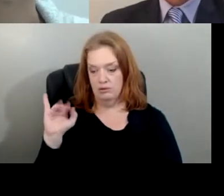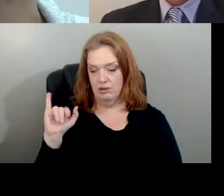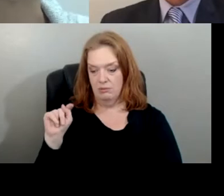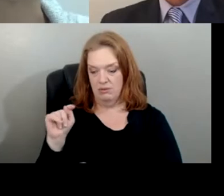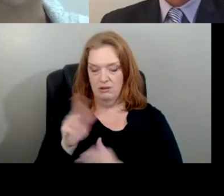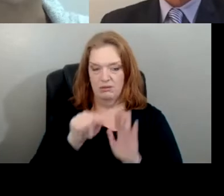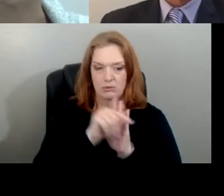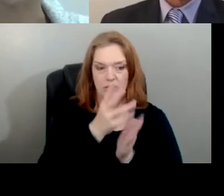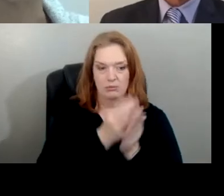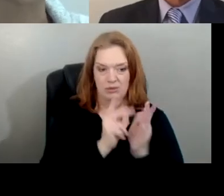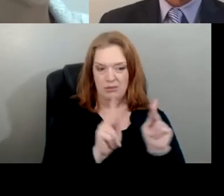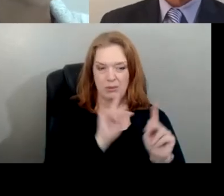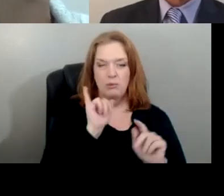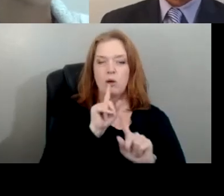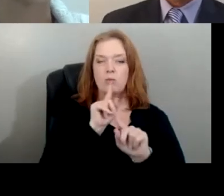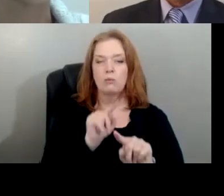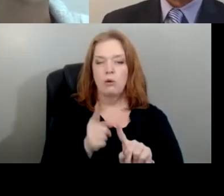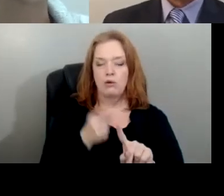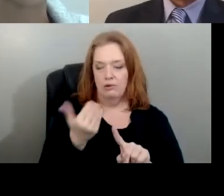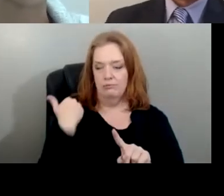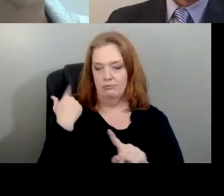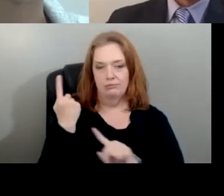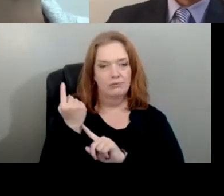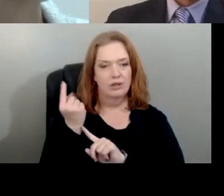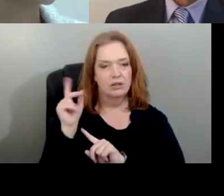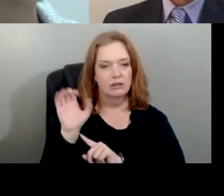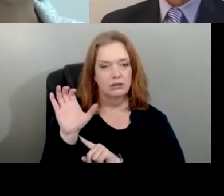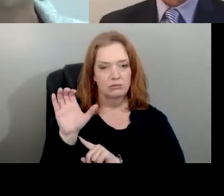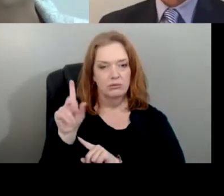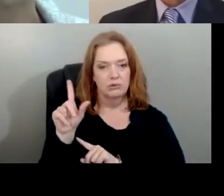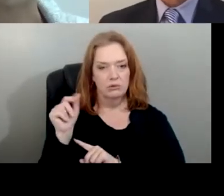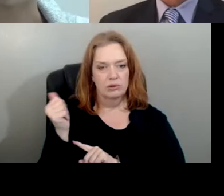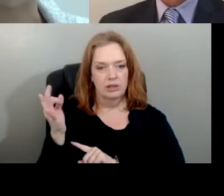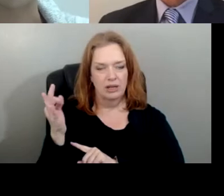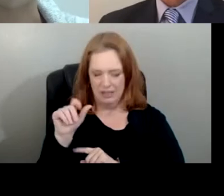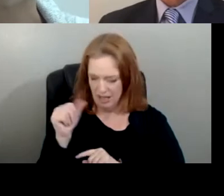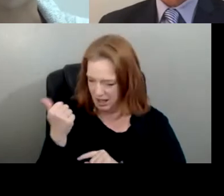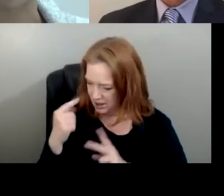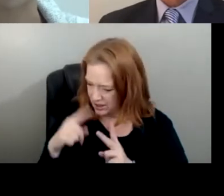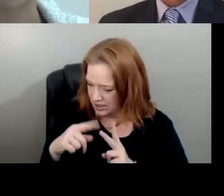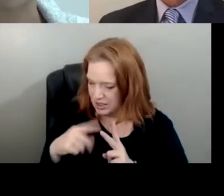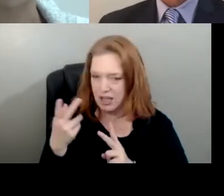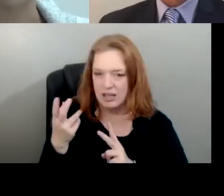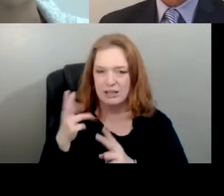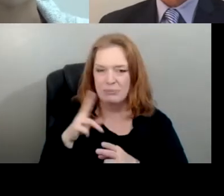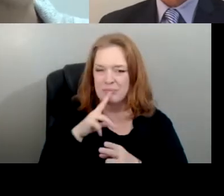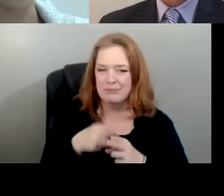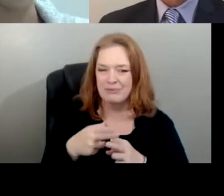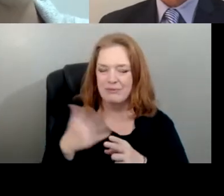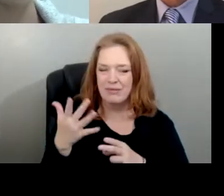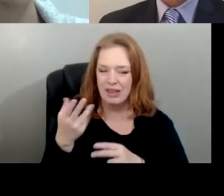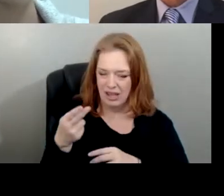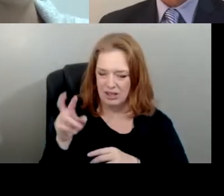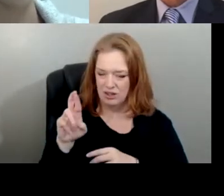December 2019, as well as, and you might have to correct me with the HR, was it